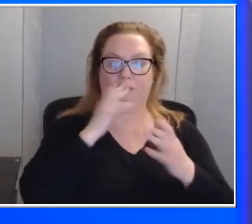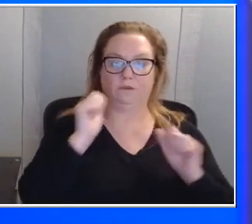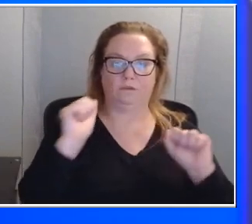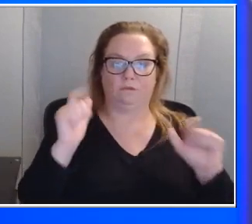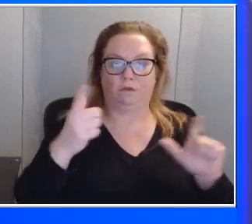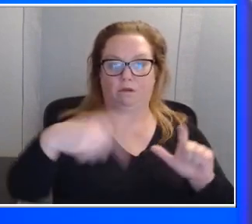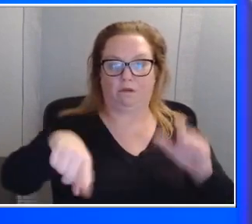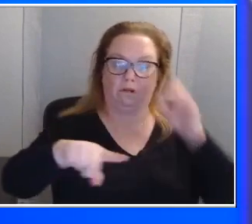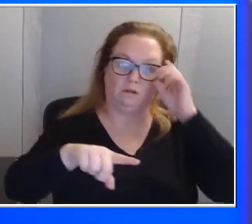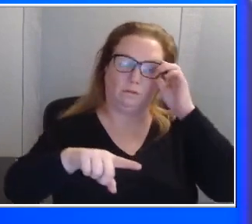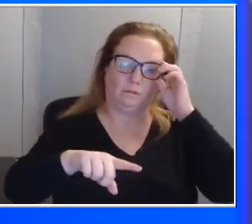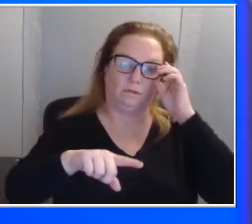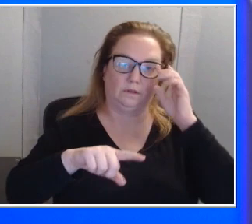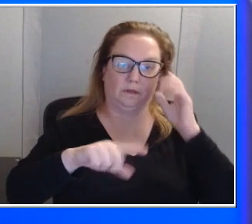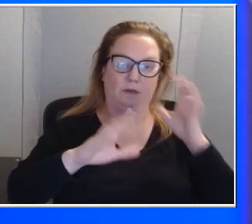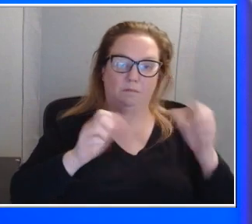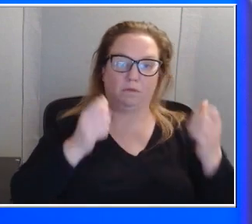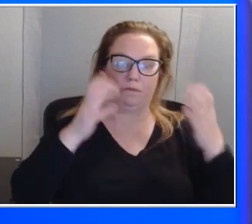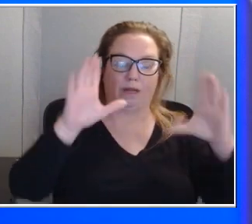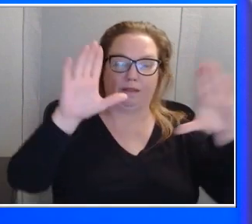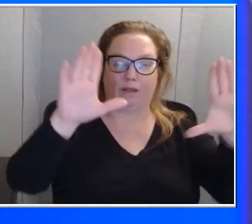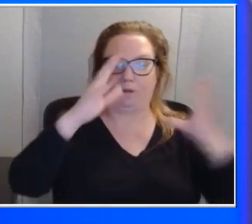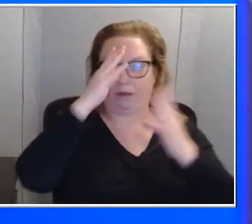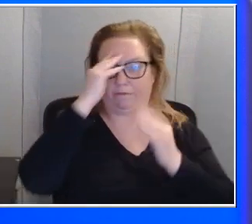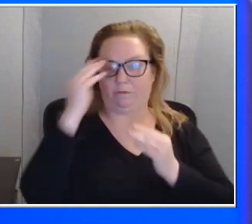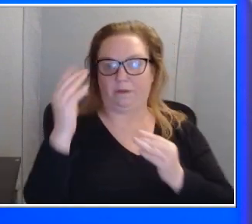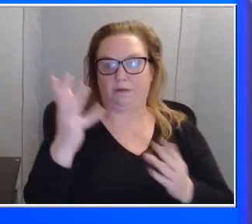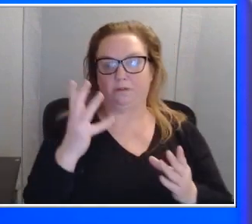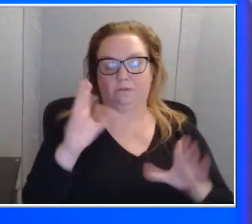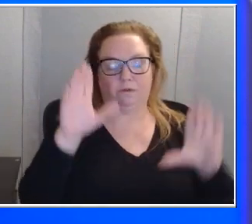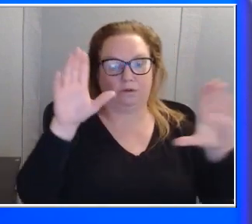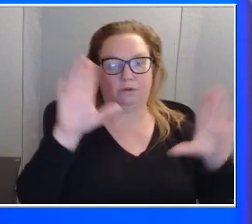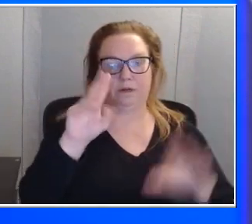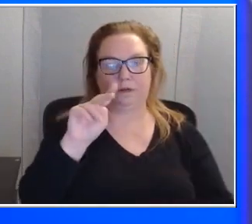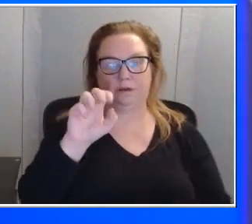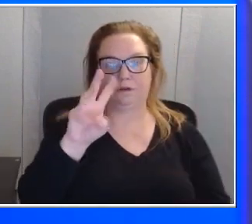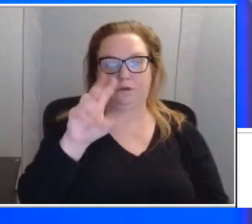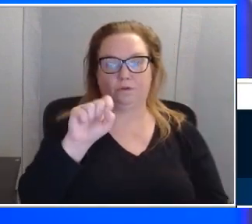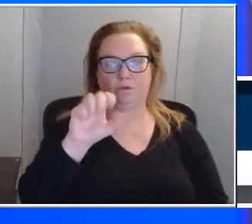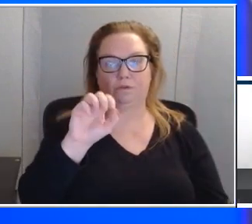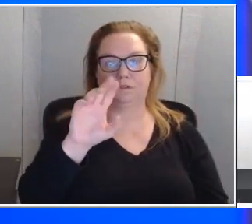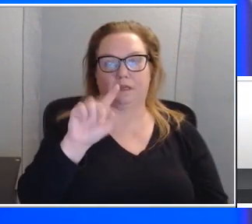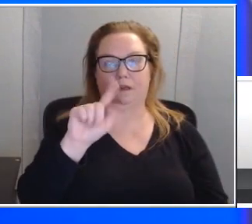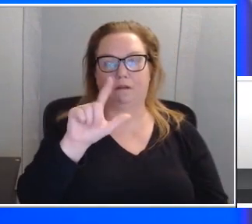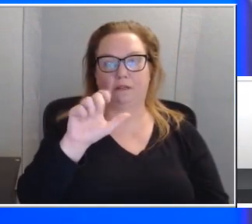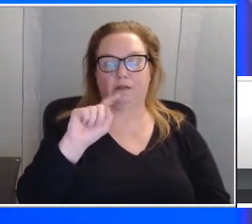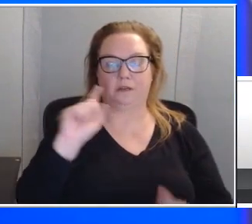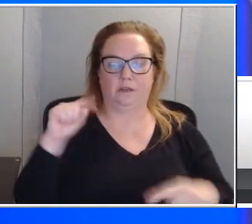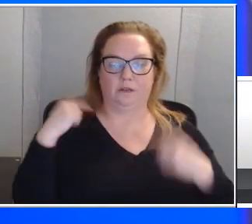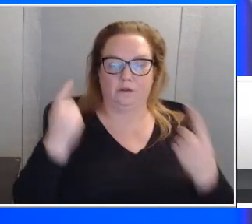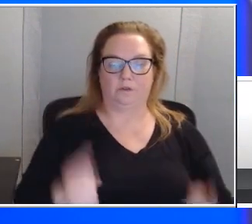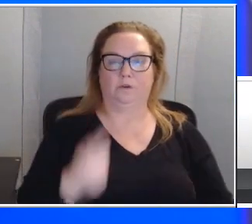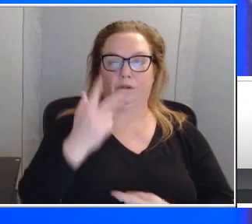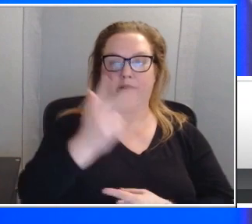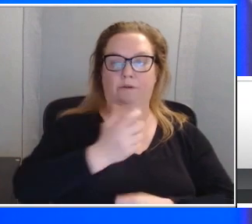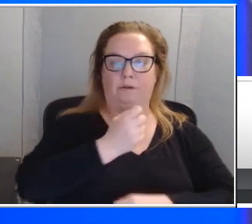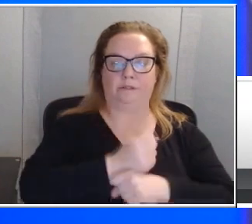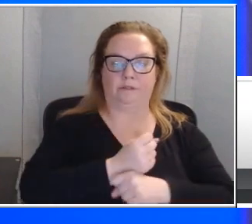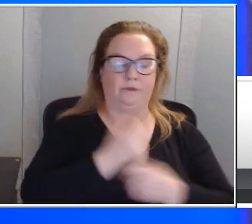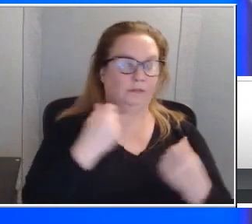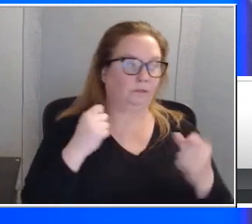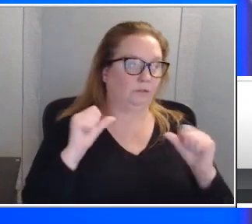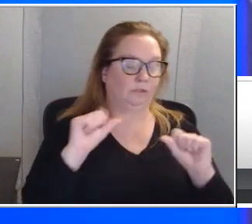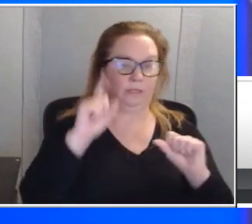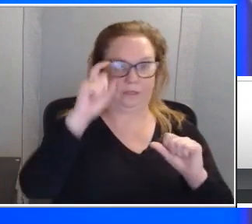being providing the great information. You're one of the great news outlets during this 3 years. And if I tried, and the governor